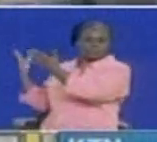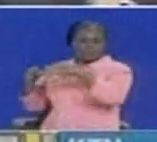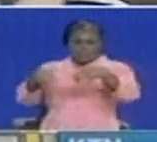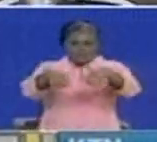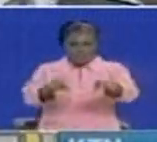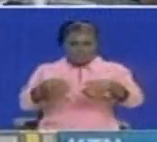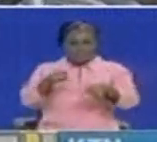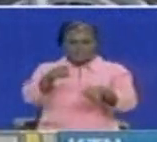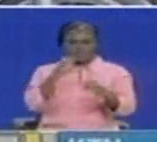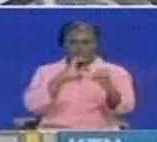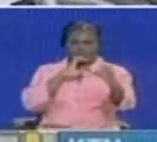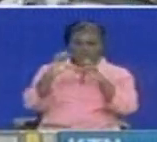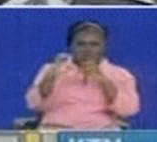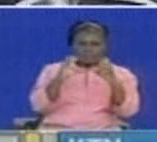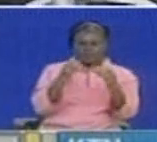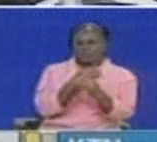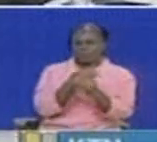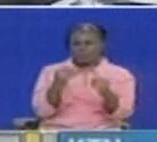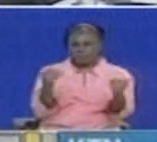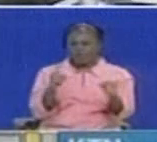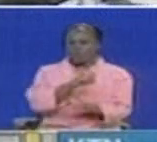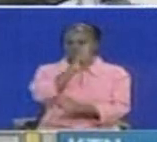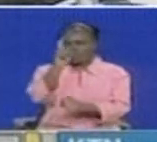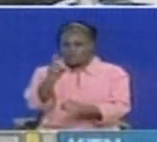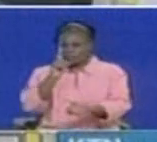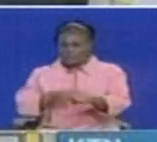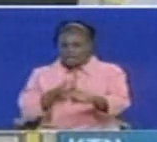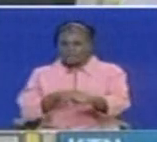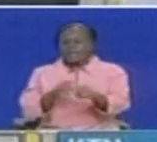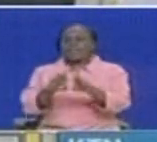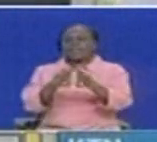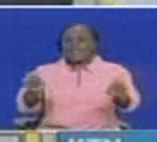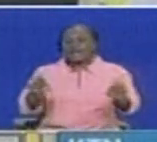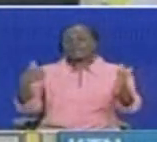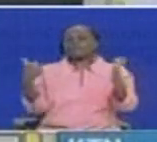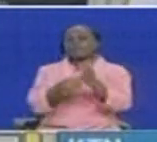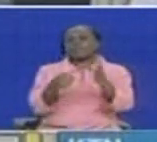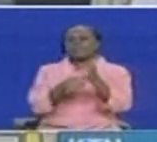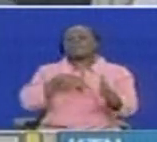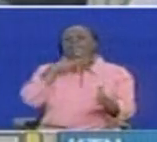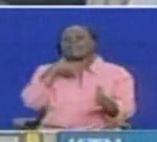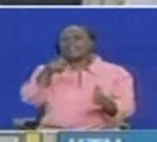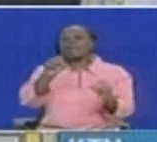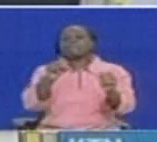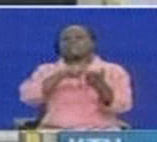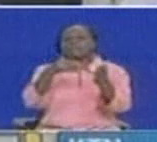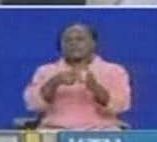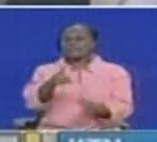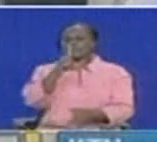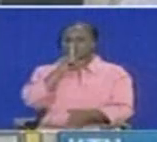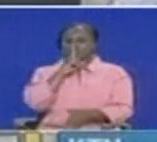operators. Conversation was smooth until we raised the question on the piece of land and the recent deaths within the area.